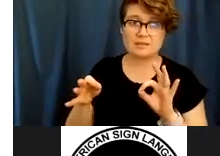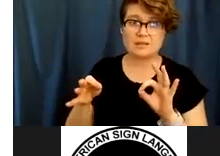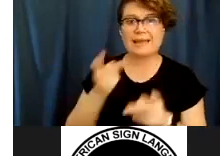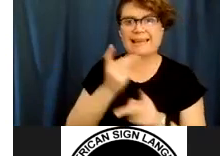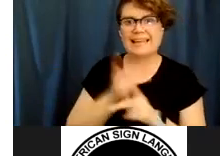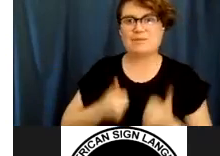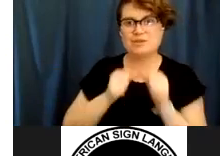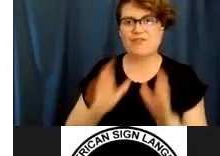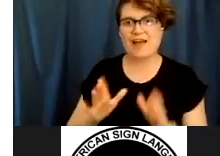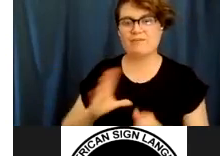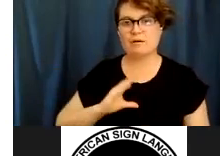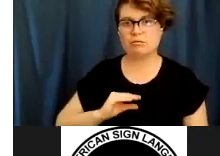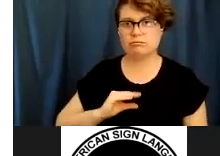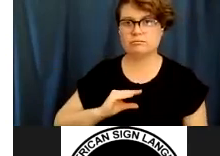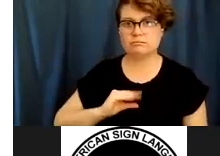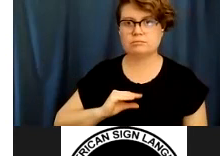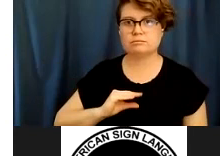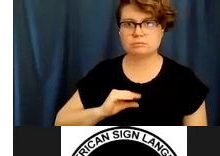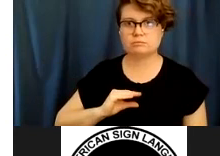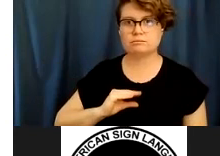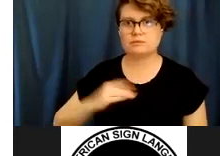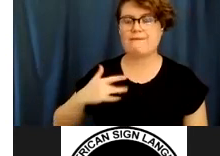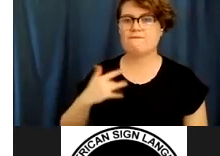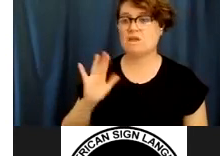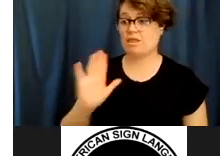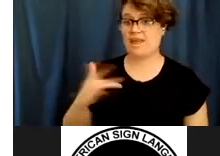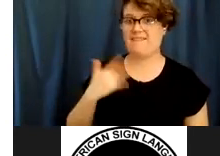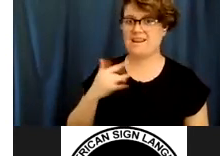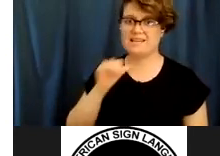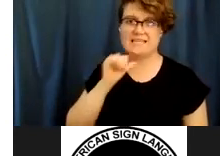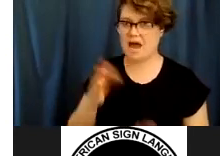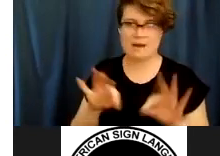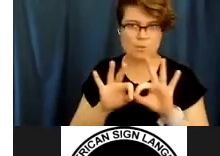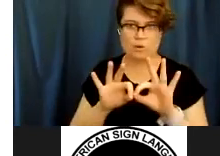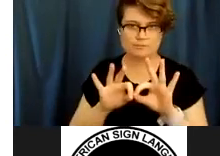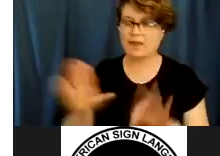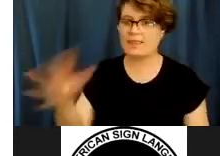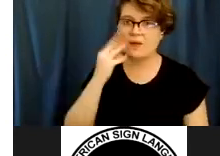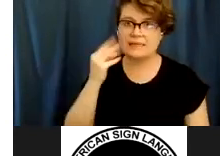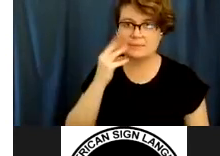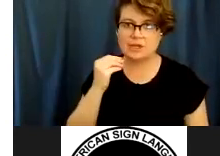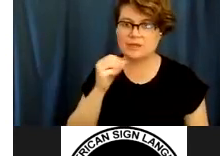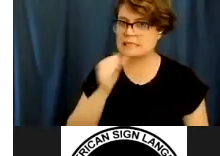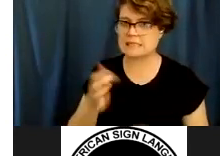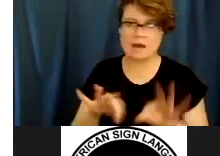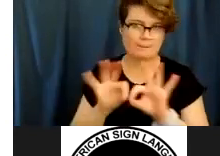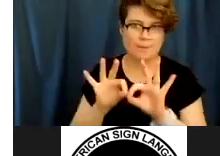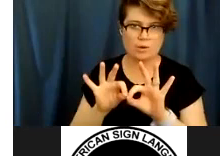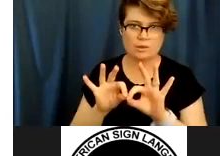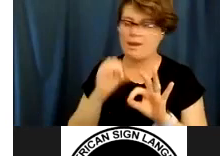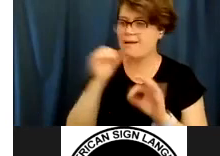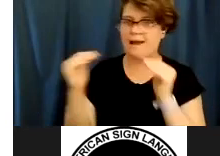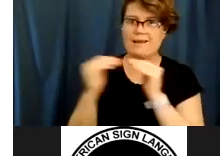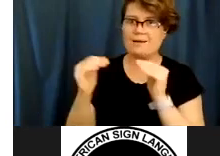survivor feeling that what they're feeling is invalid, that their experiences are not equal to those